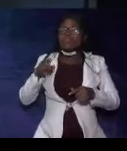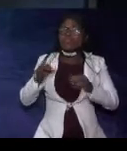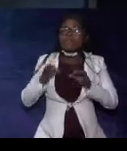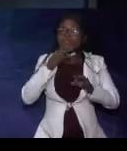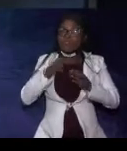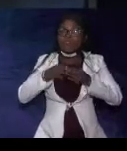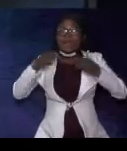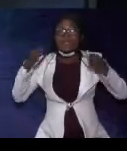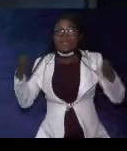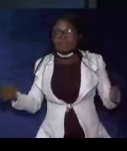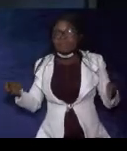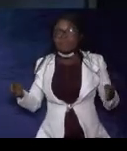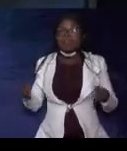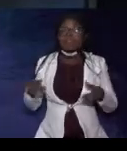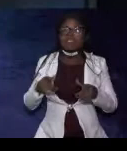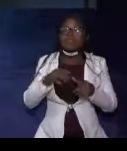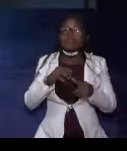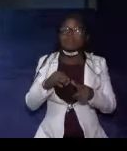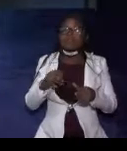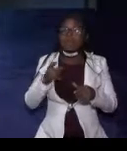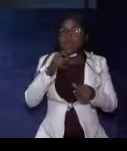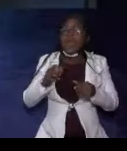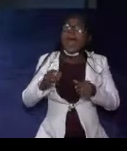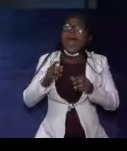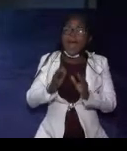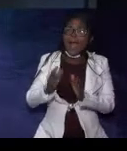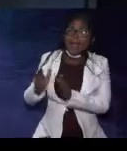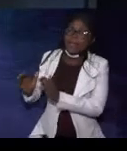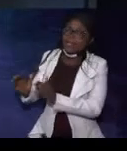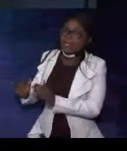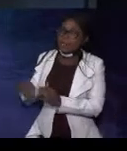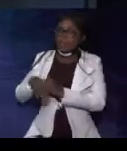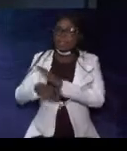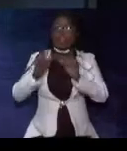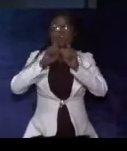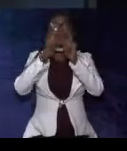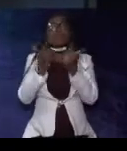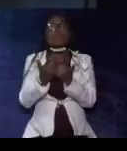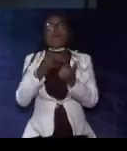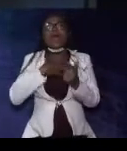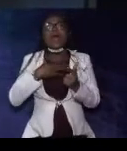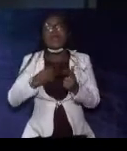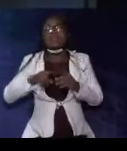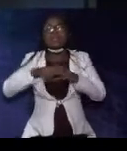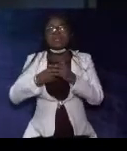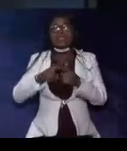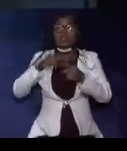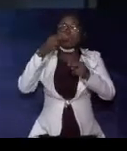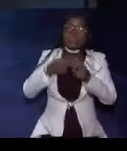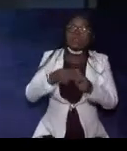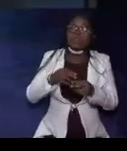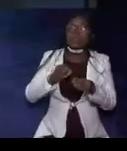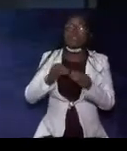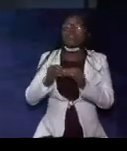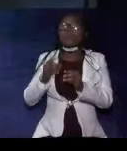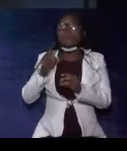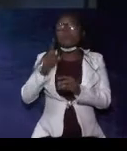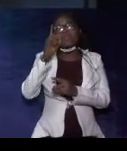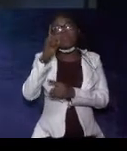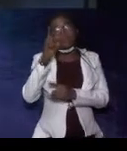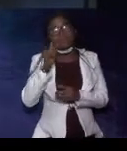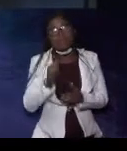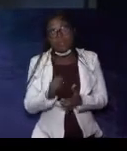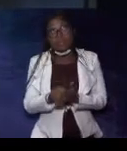of how large the number is, all you need to do, my friend, is to calm down, arrange them in groups of 3 and start naming them. The first one